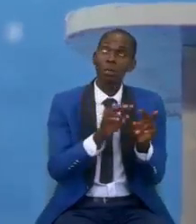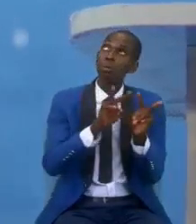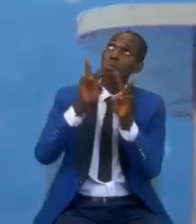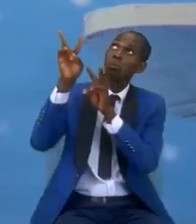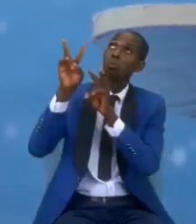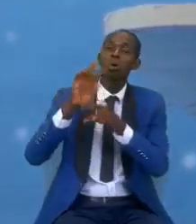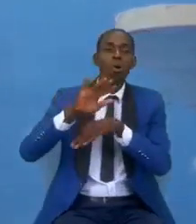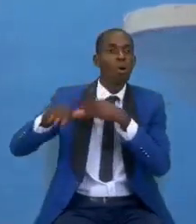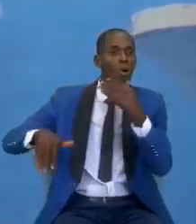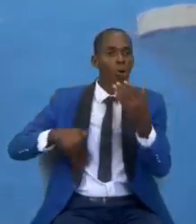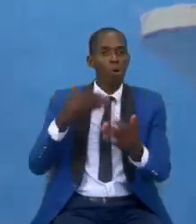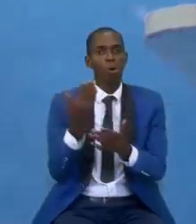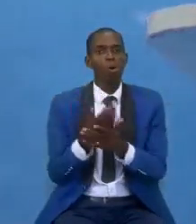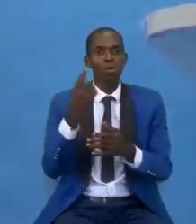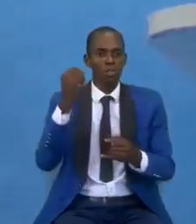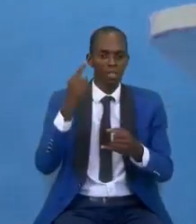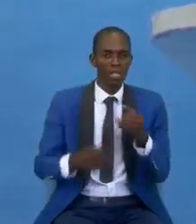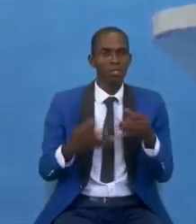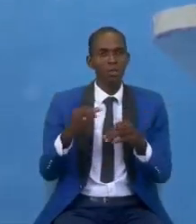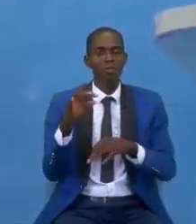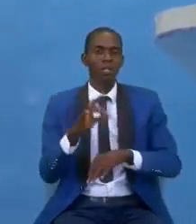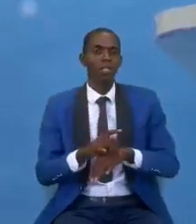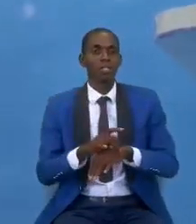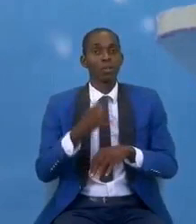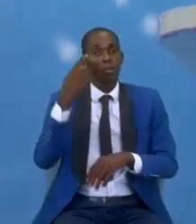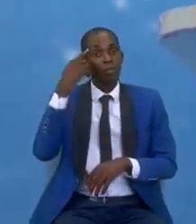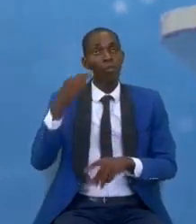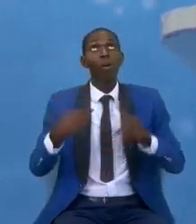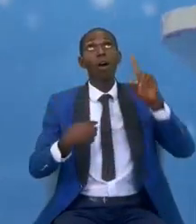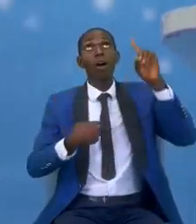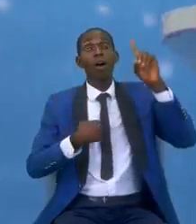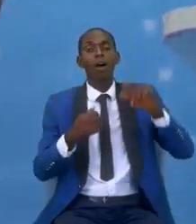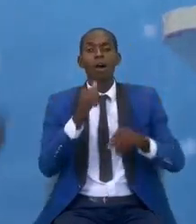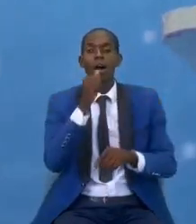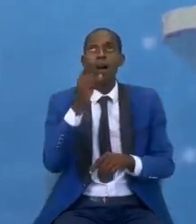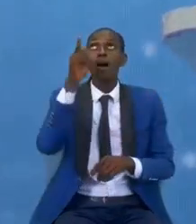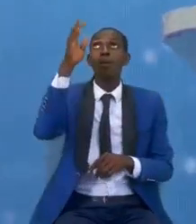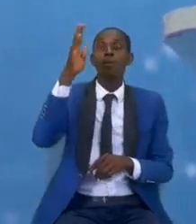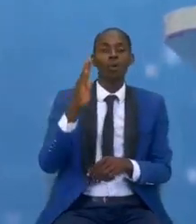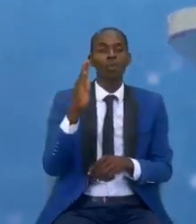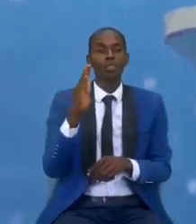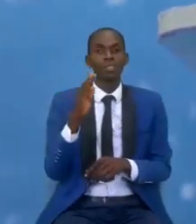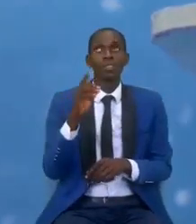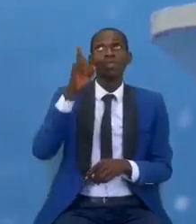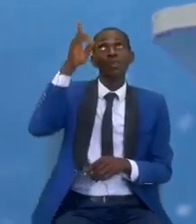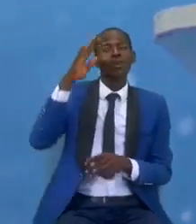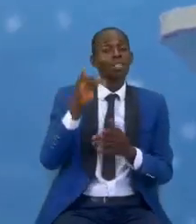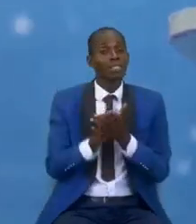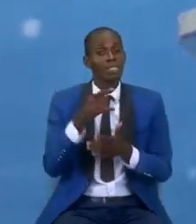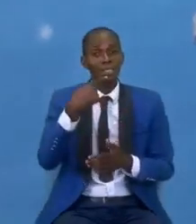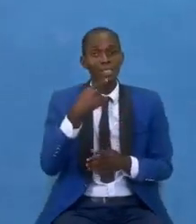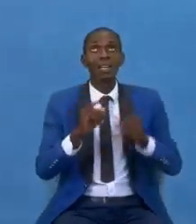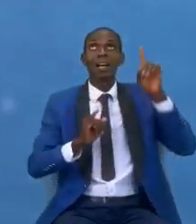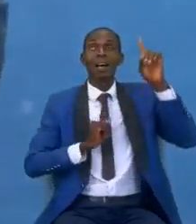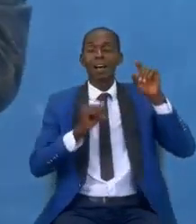am God, the God who saves. I am God, the God who heals. I am God, the God who delivers. I am God,